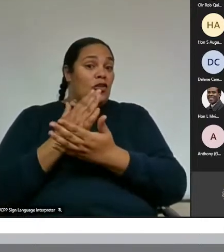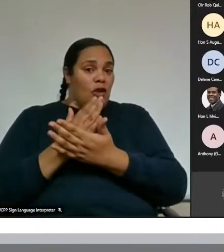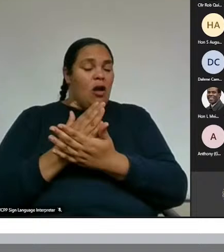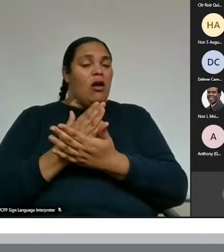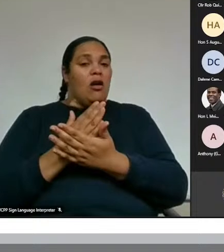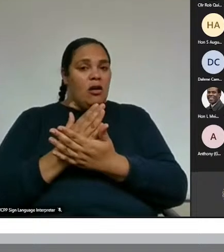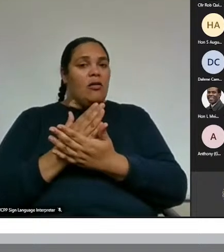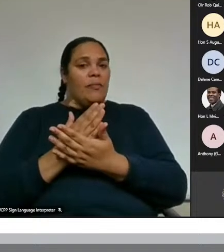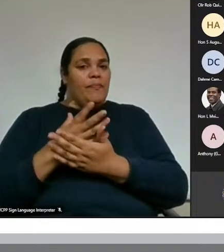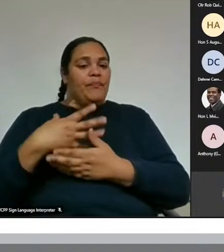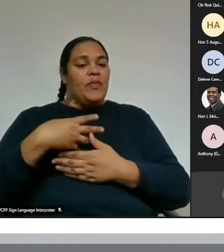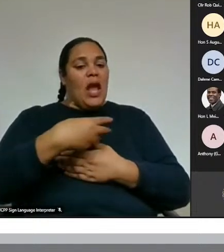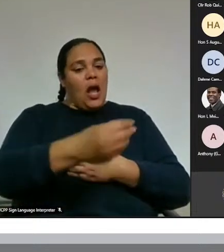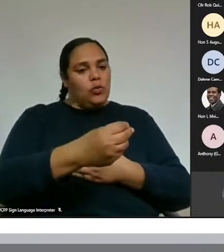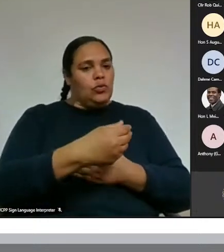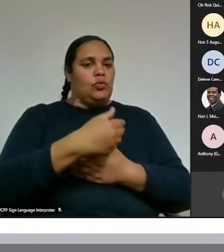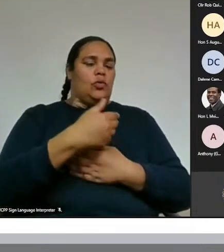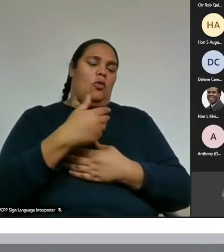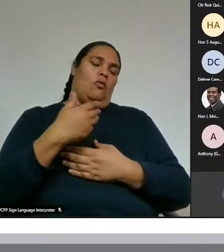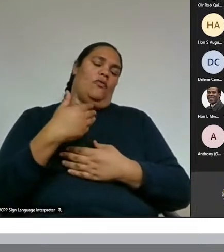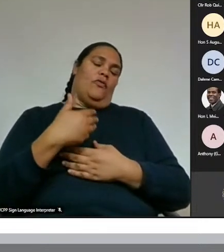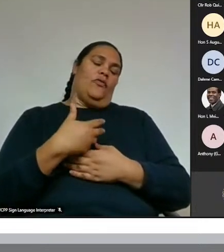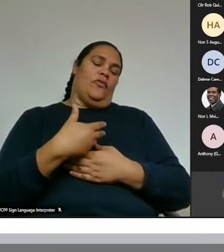out of residential